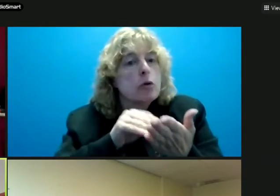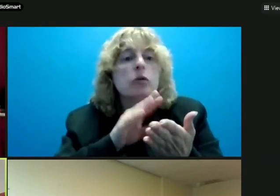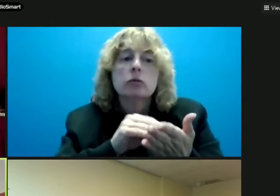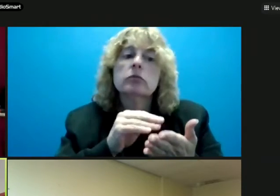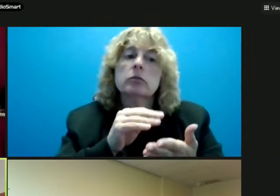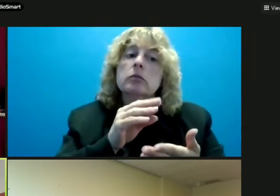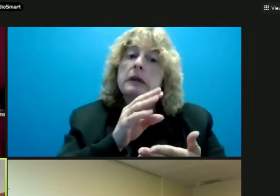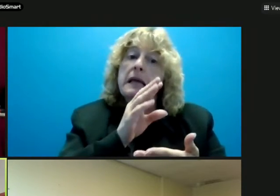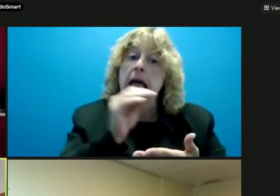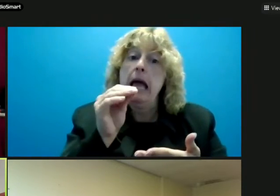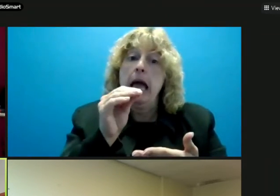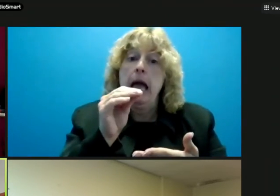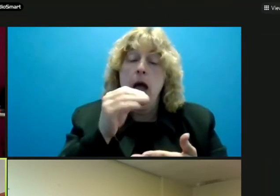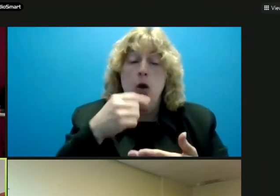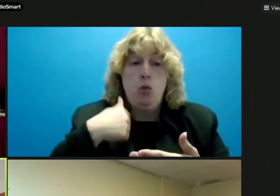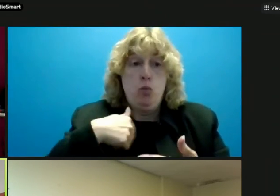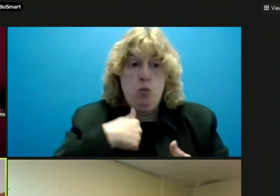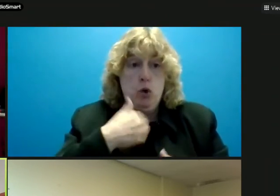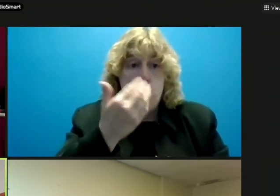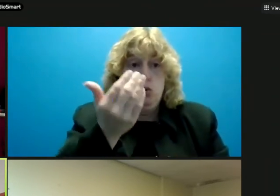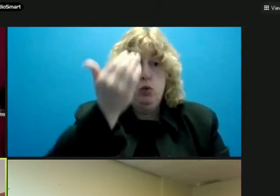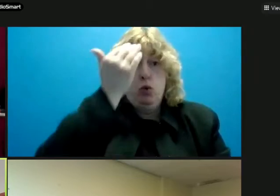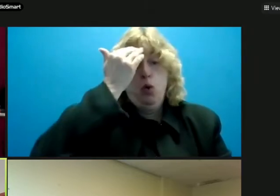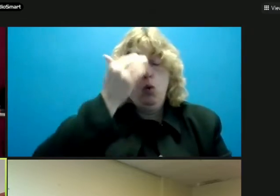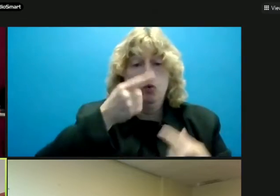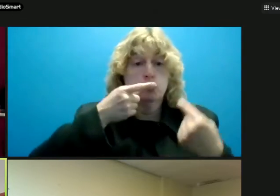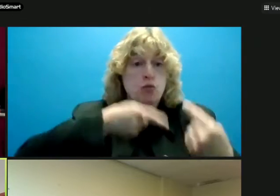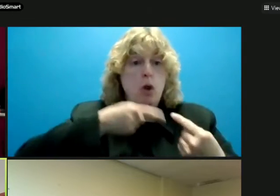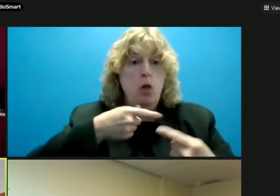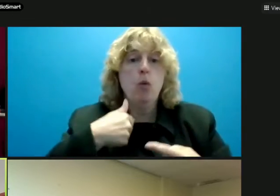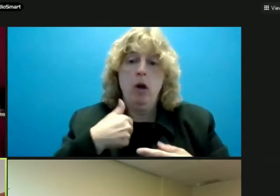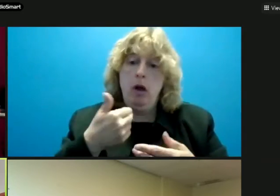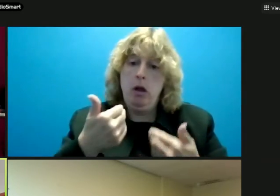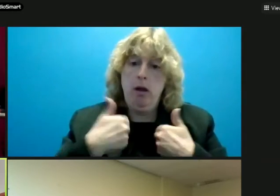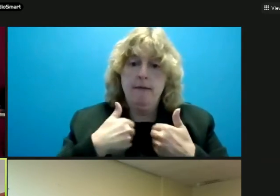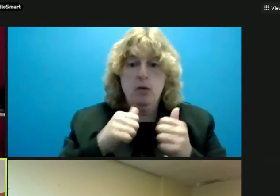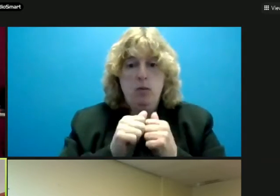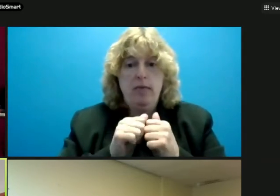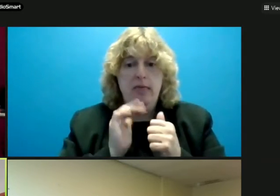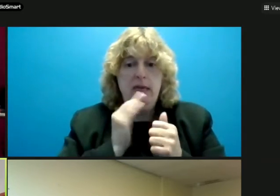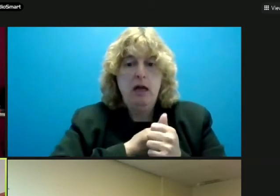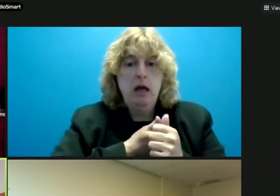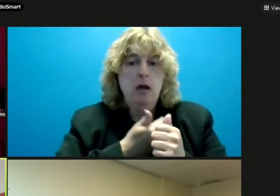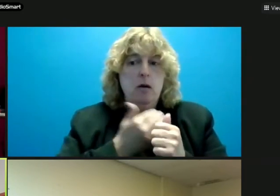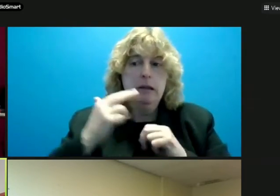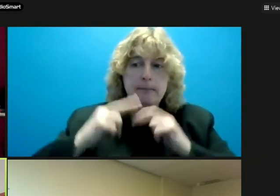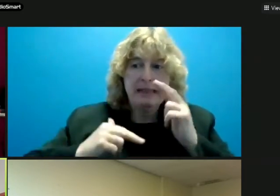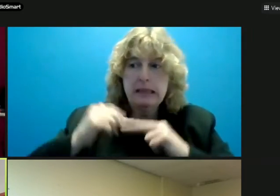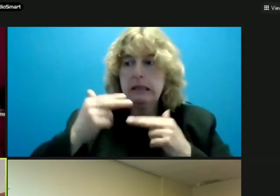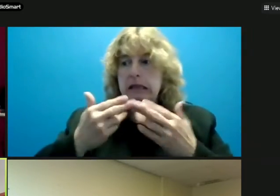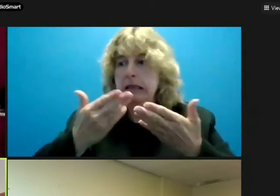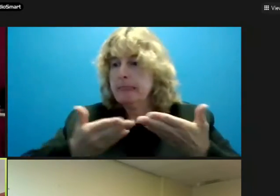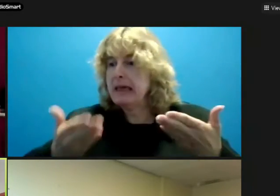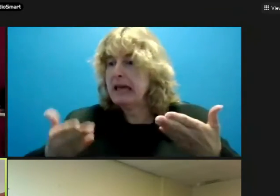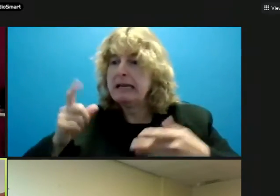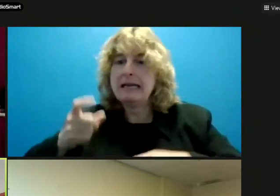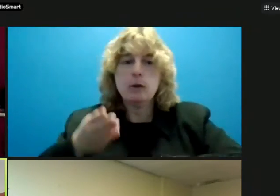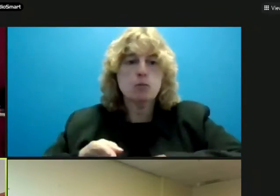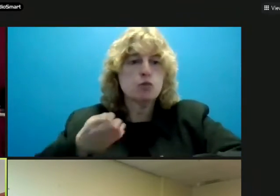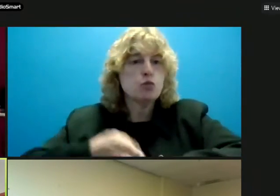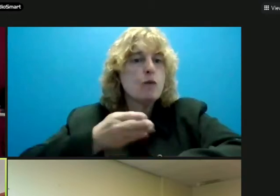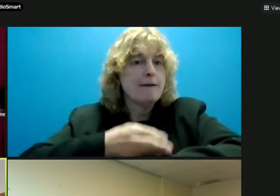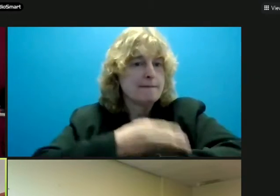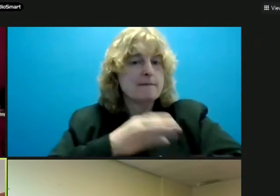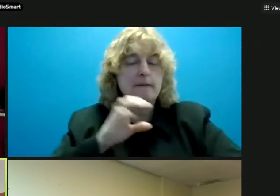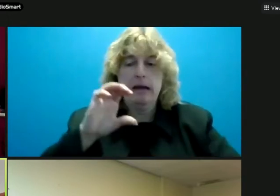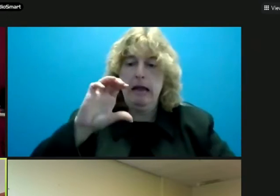we know the struggles that we've had in the districts with our capital and with our capital improvements that were needed. And so being able